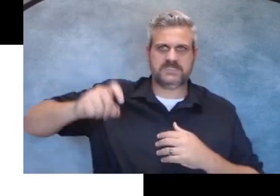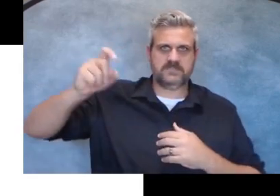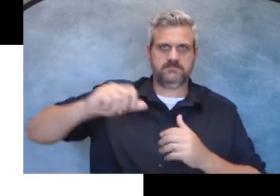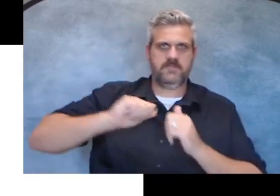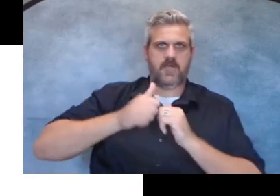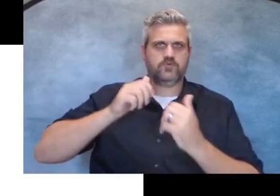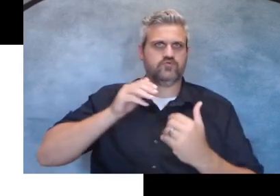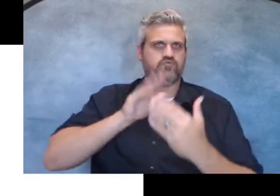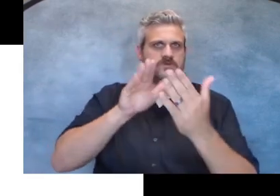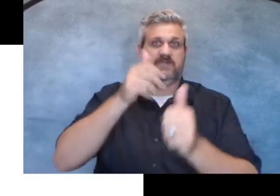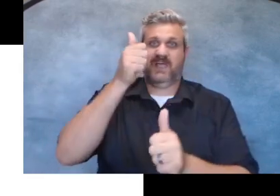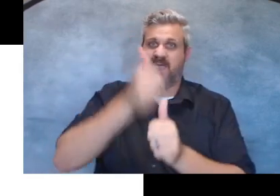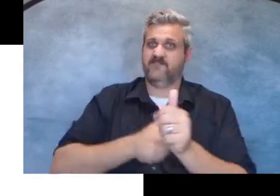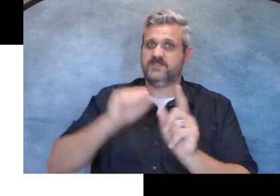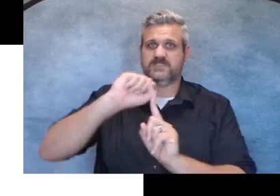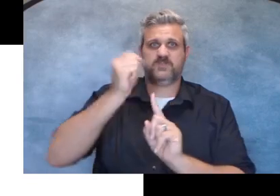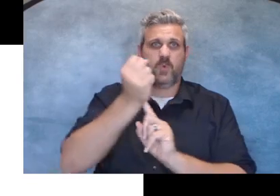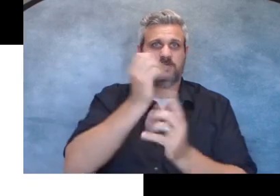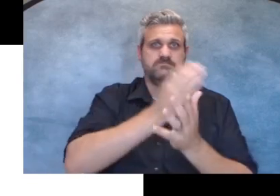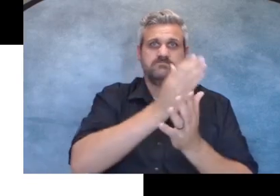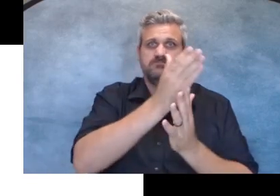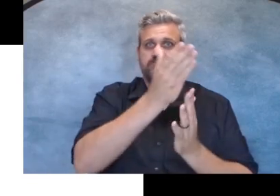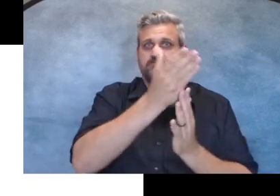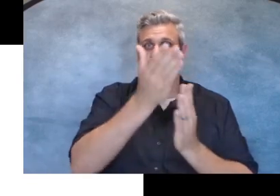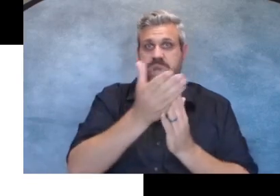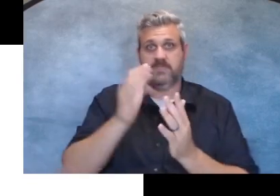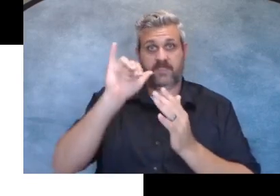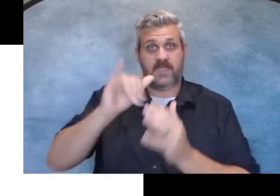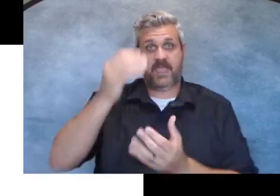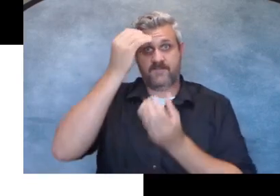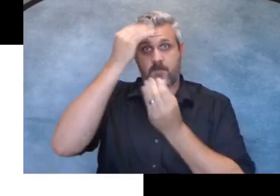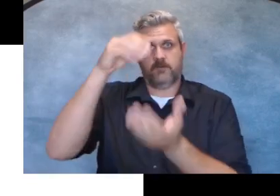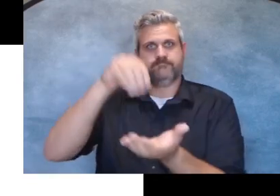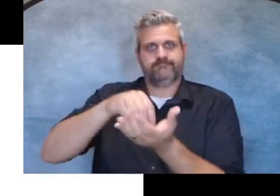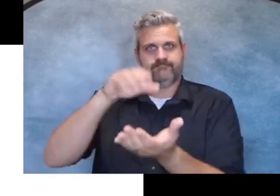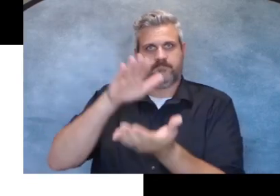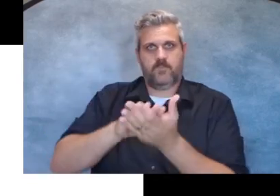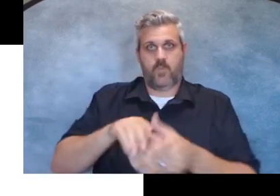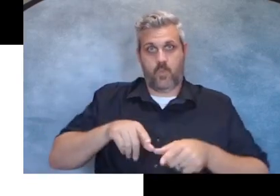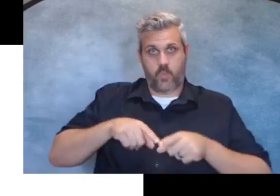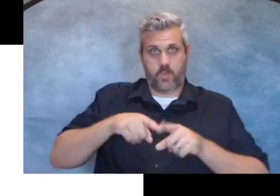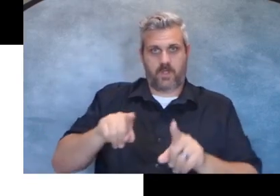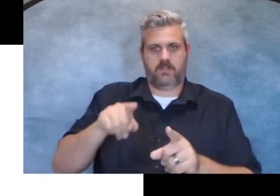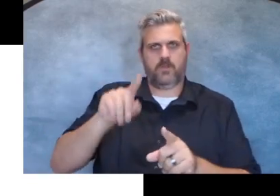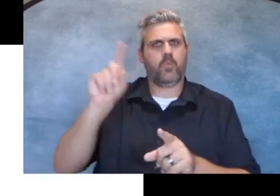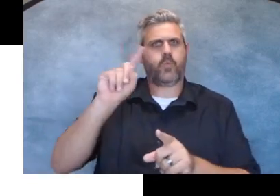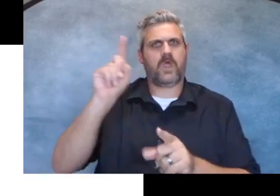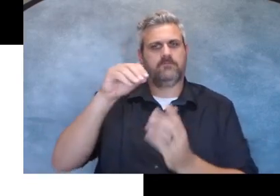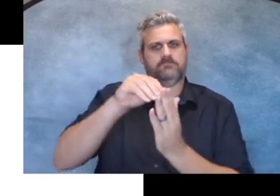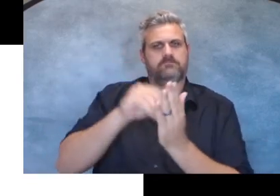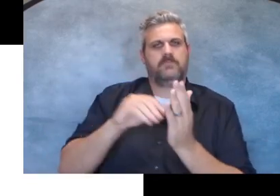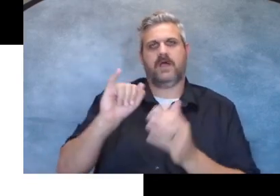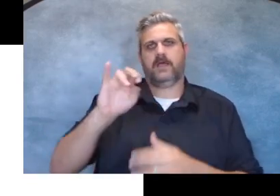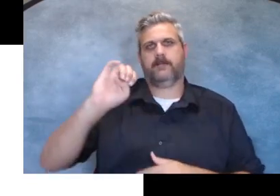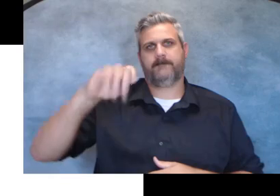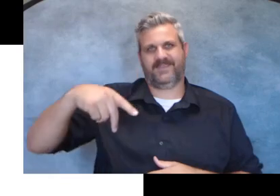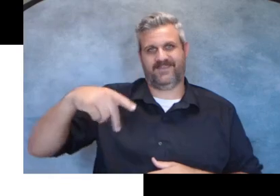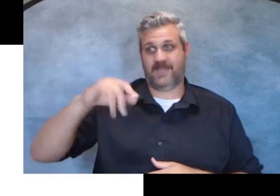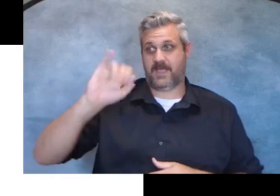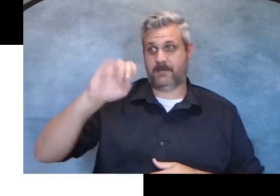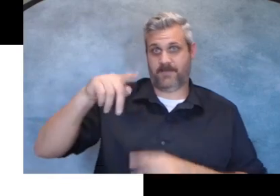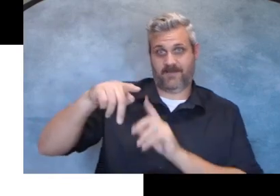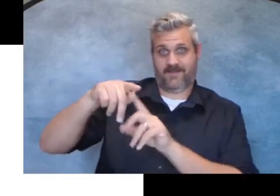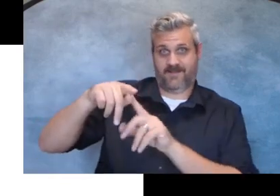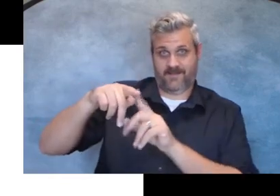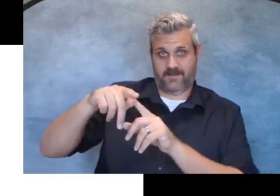address them in all settings. That information is documented throughout the IEP. The IEP must verify